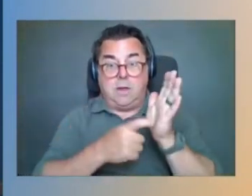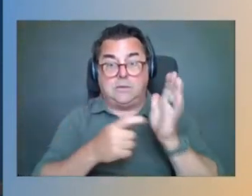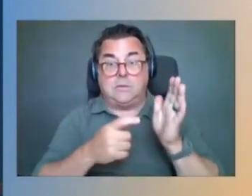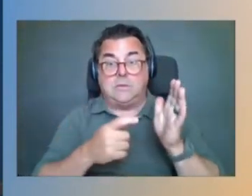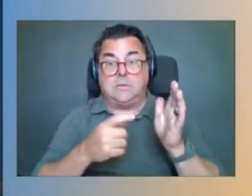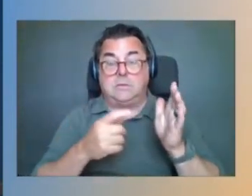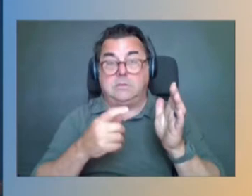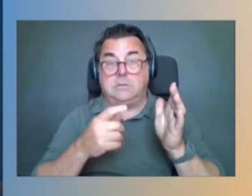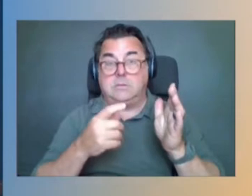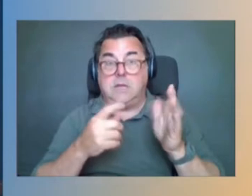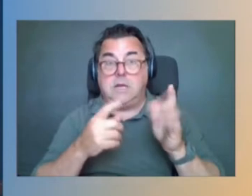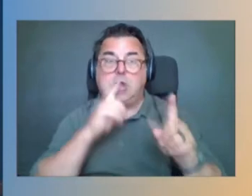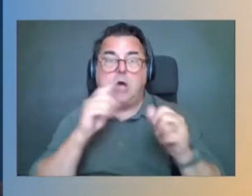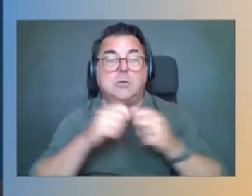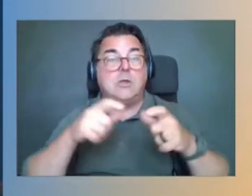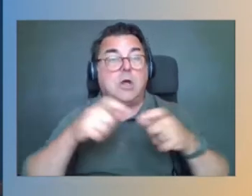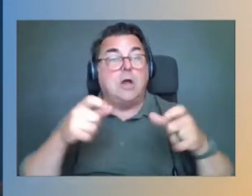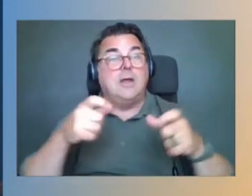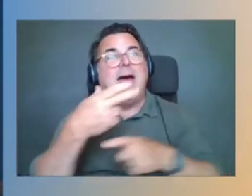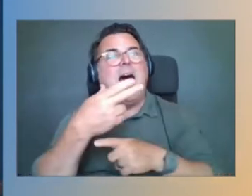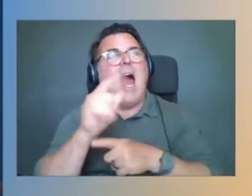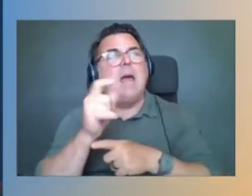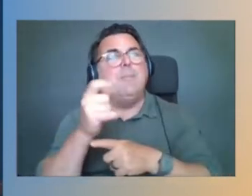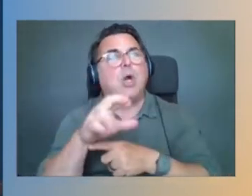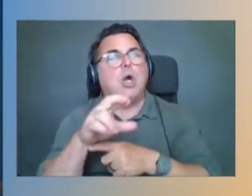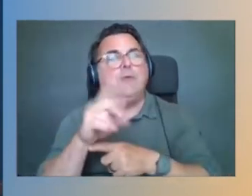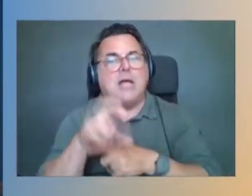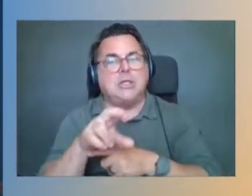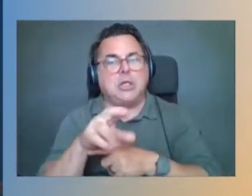cards, because our hypervisor that's typically running